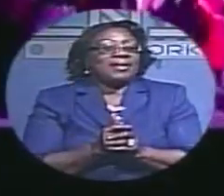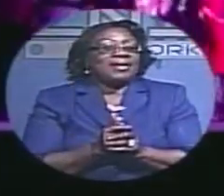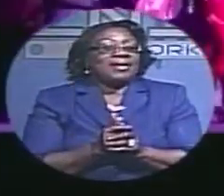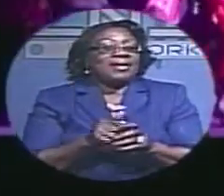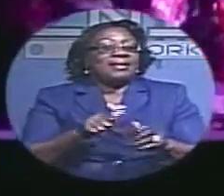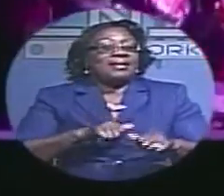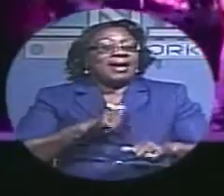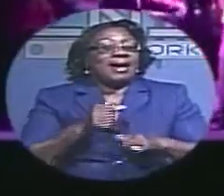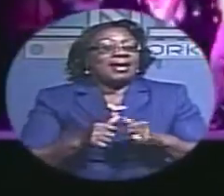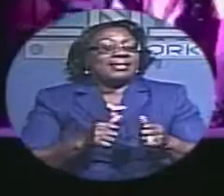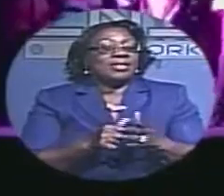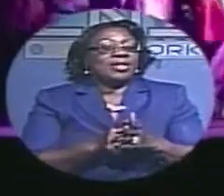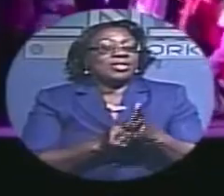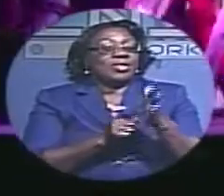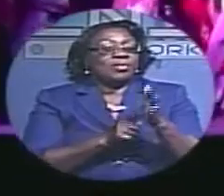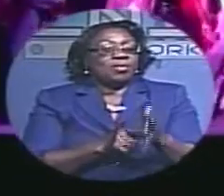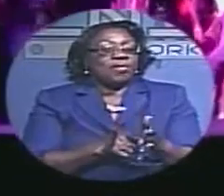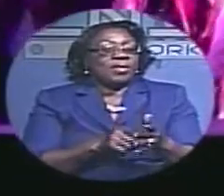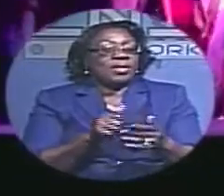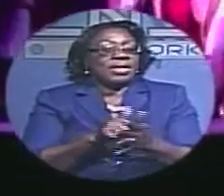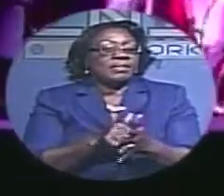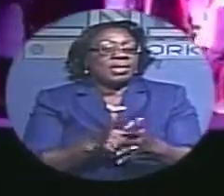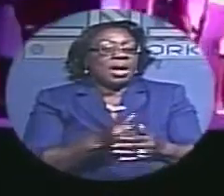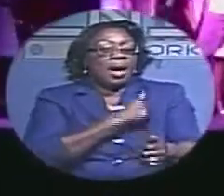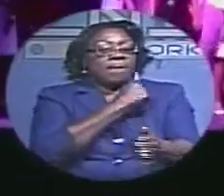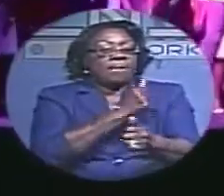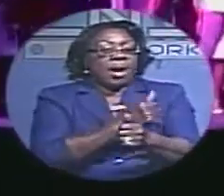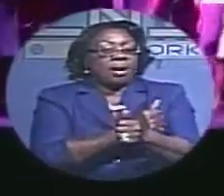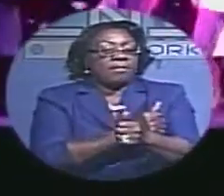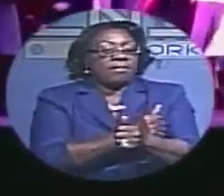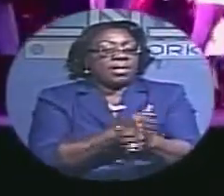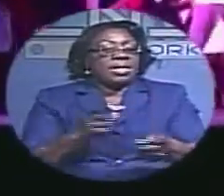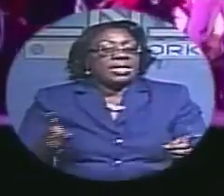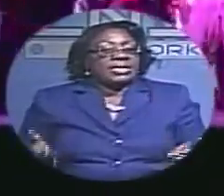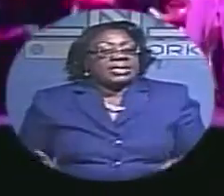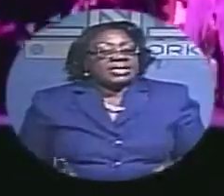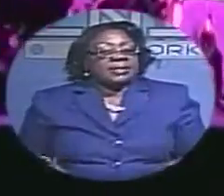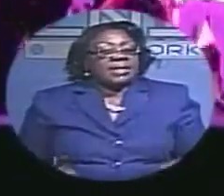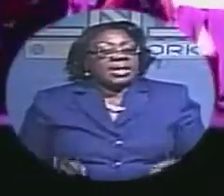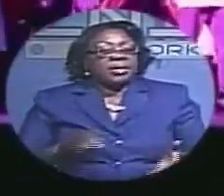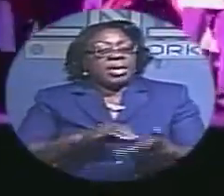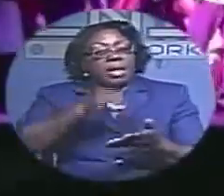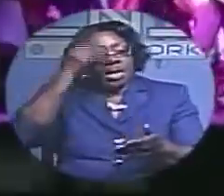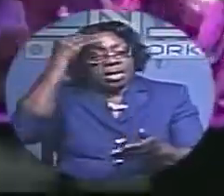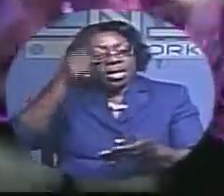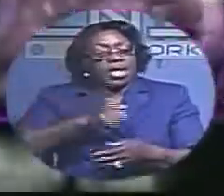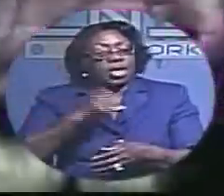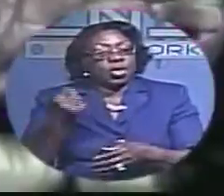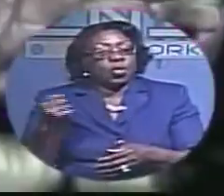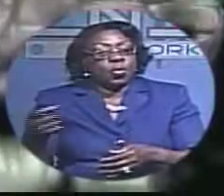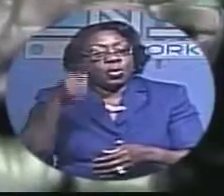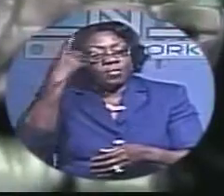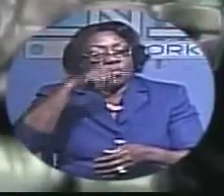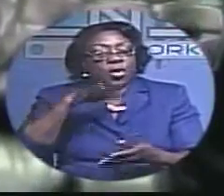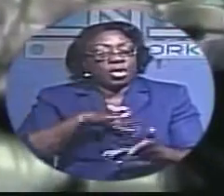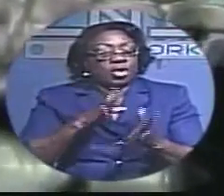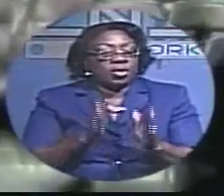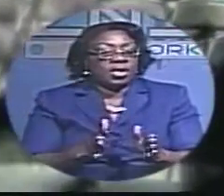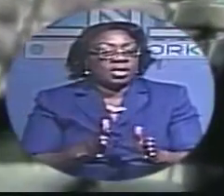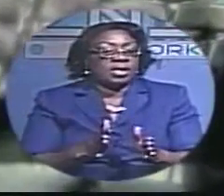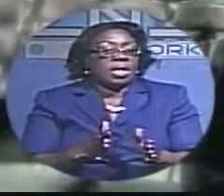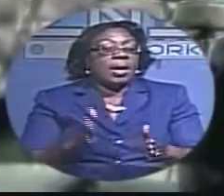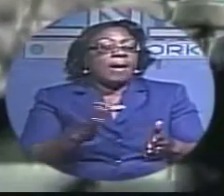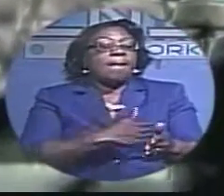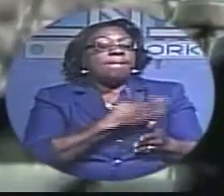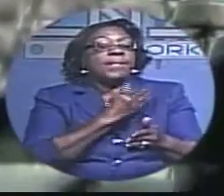arts are also proving to be a powerful, multidisciplinary learning tool for students. Music is really important